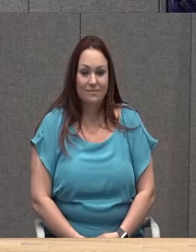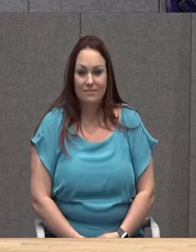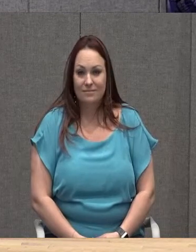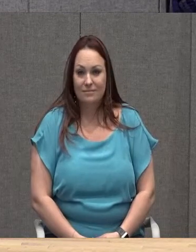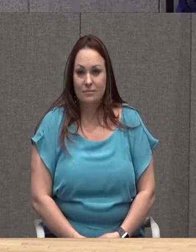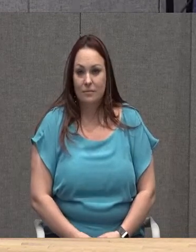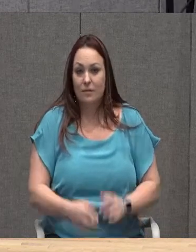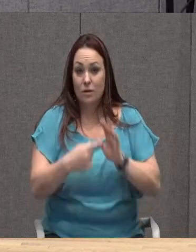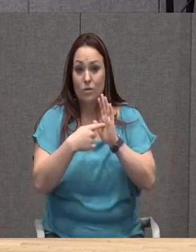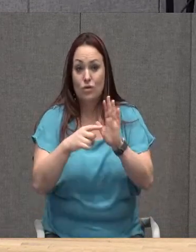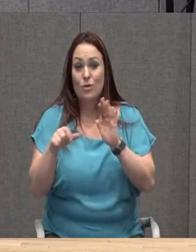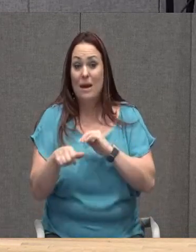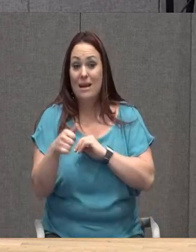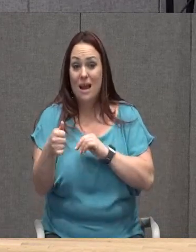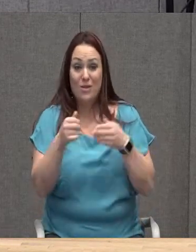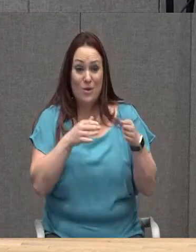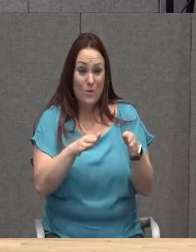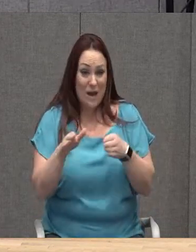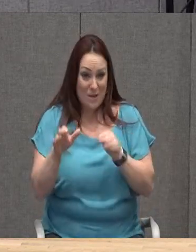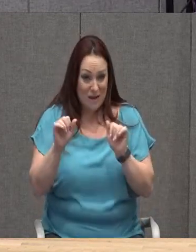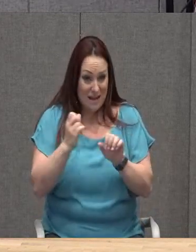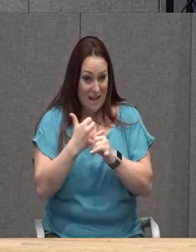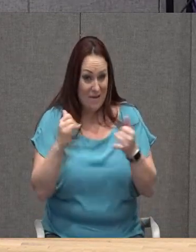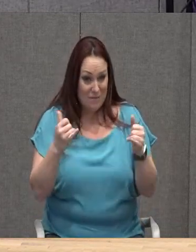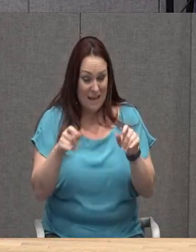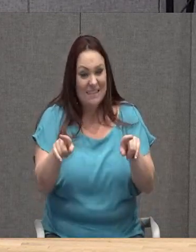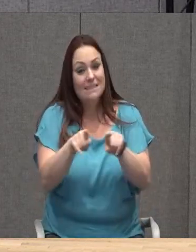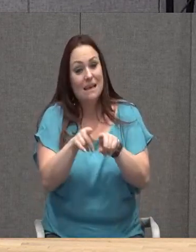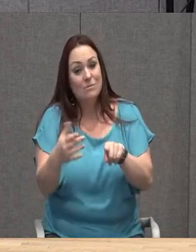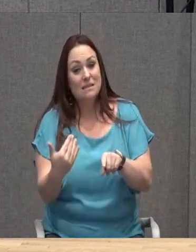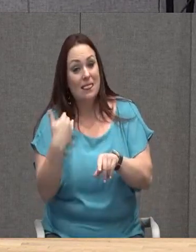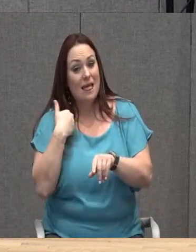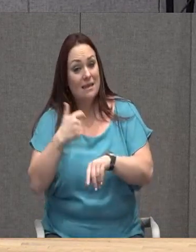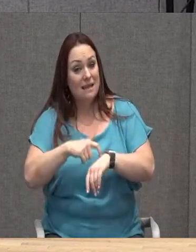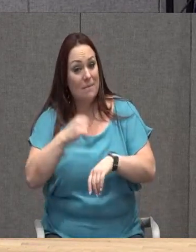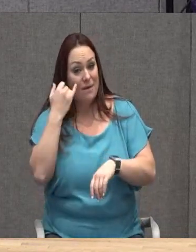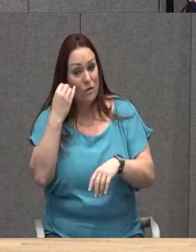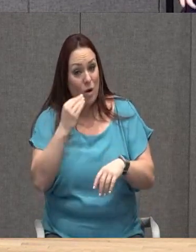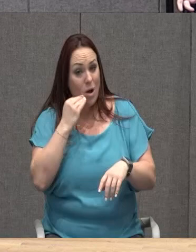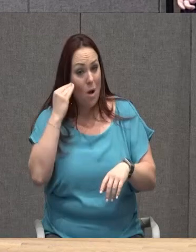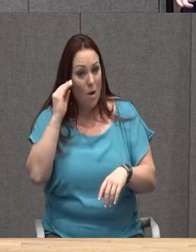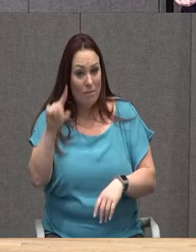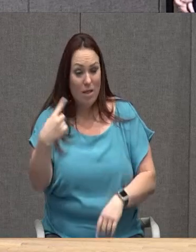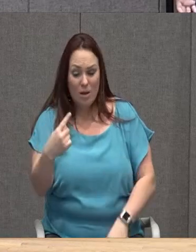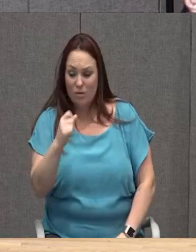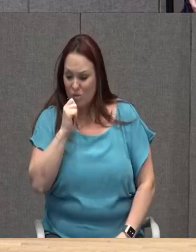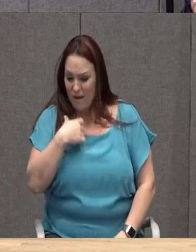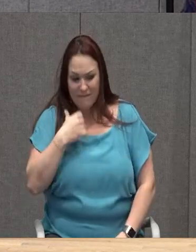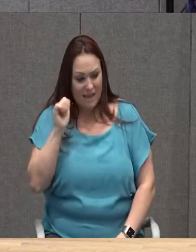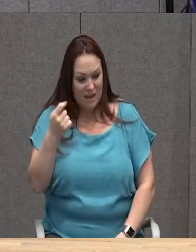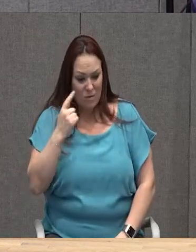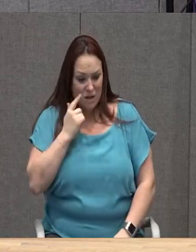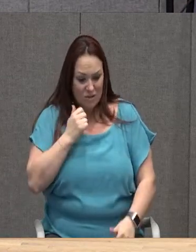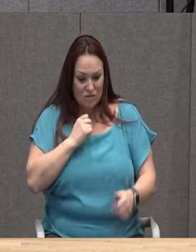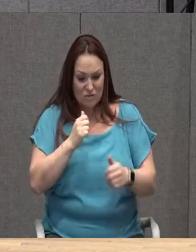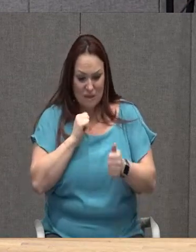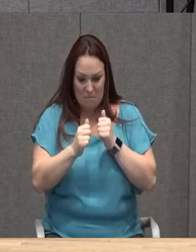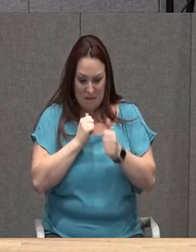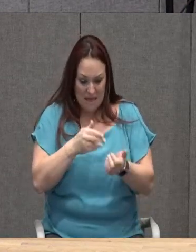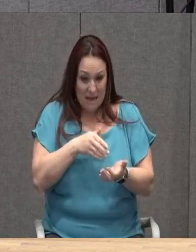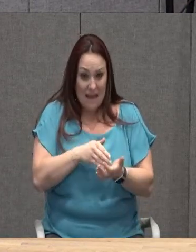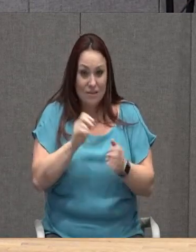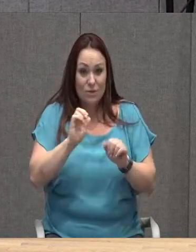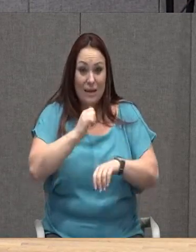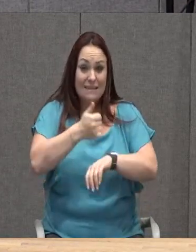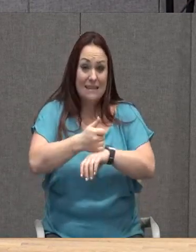way that you can play, just like we did last time. If you are home by yourself and you don't have anybody to play against you, you can set